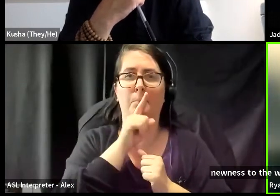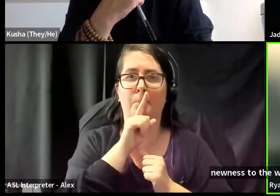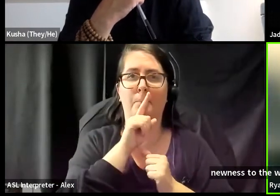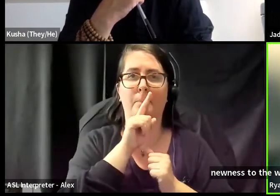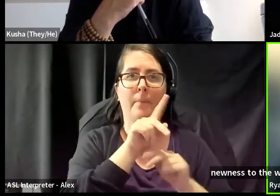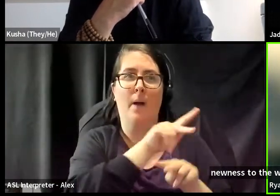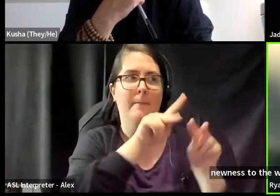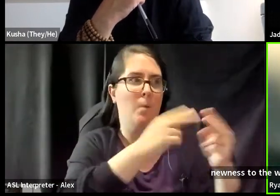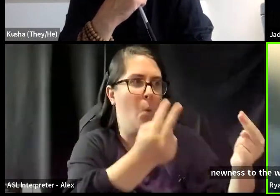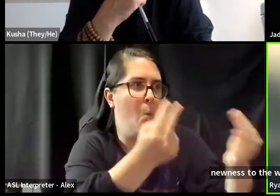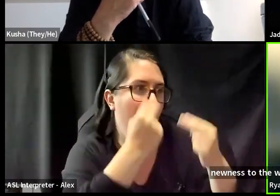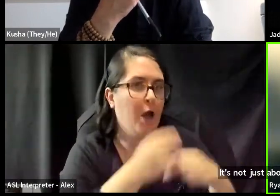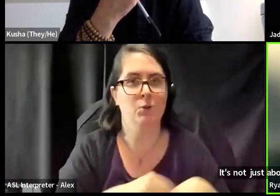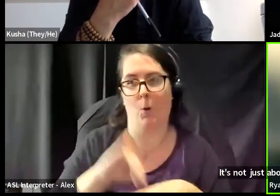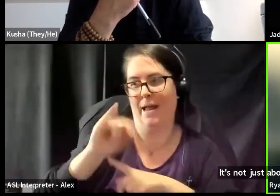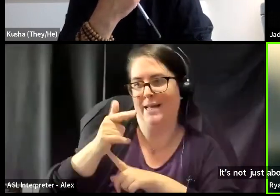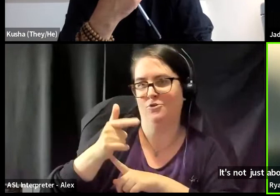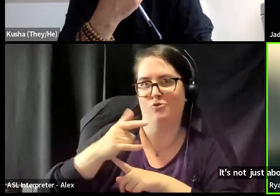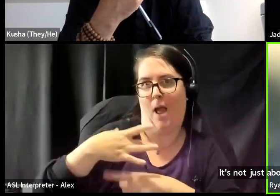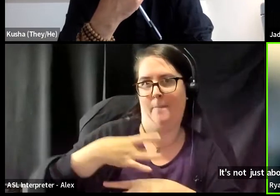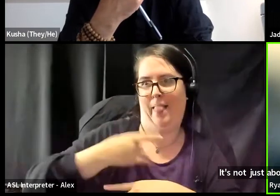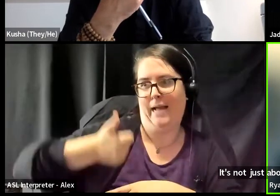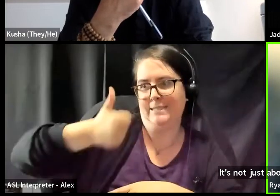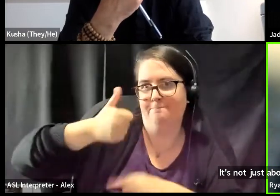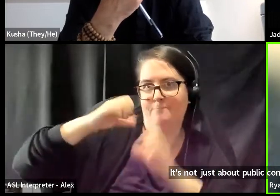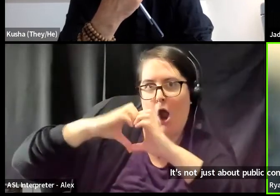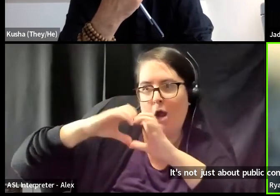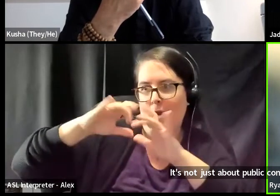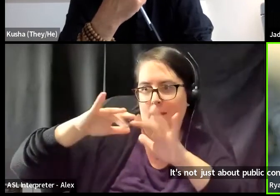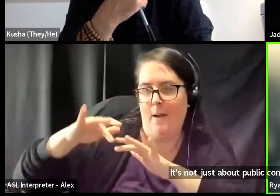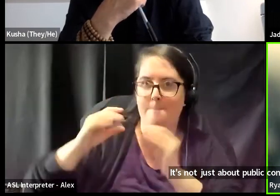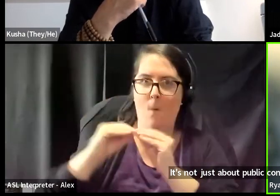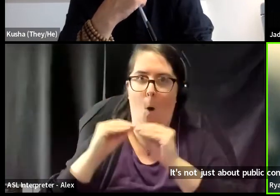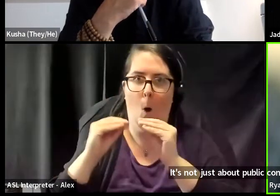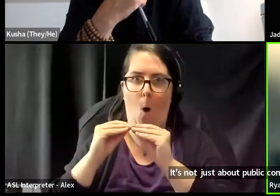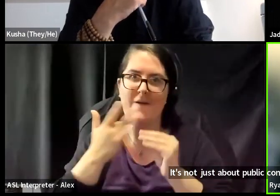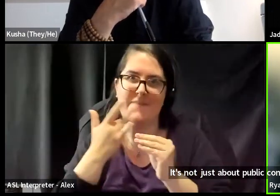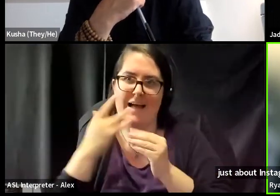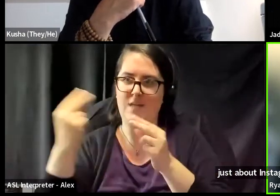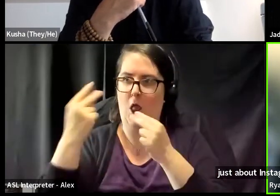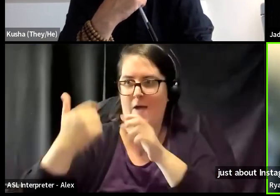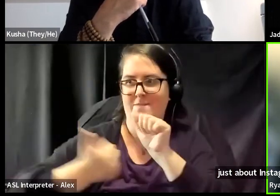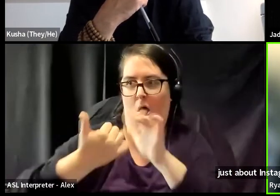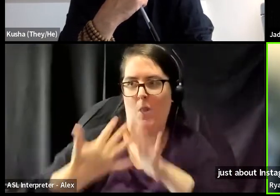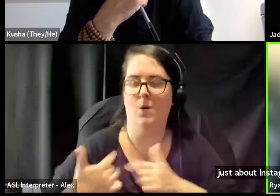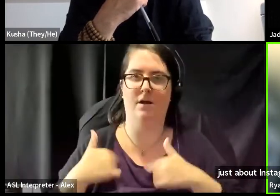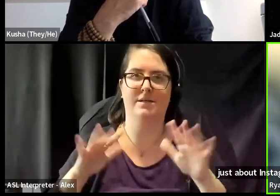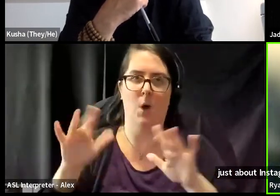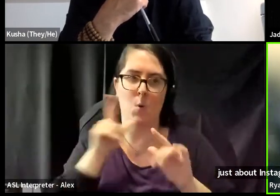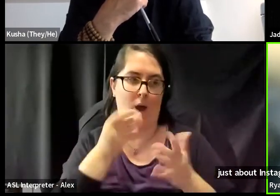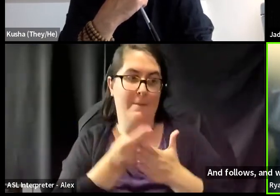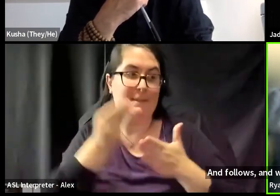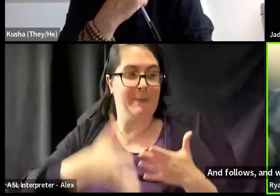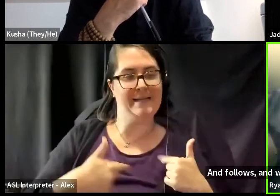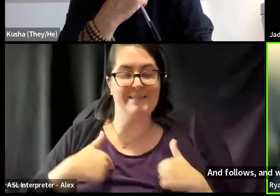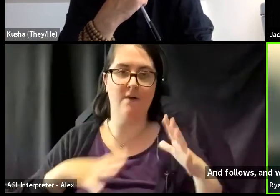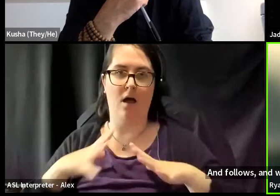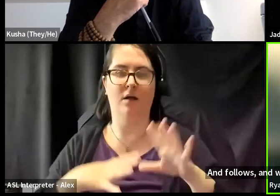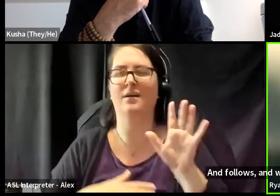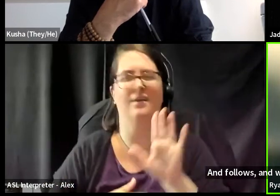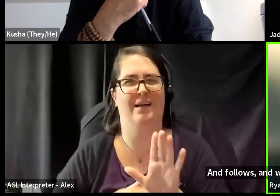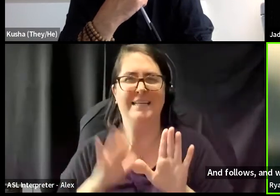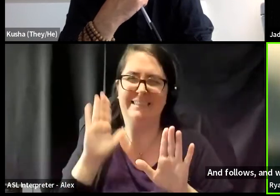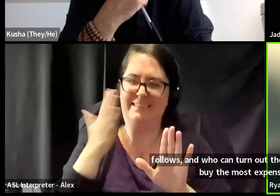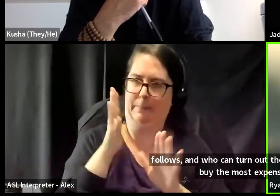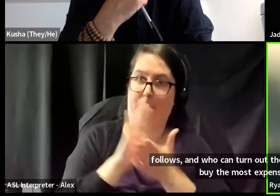not just about Instagram likes and follows and who can turn out the most looks and who can buy the most expensive costumes. I think that's what it's turned into in a